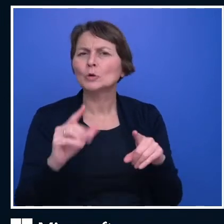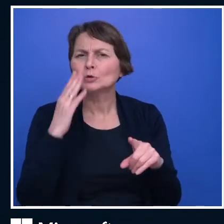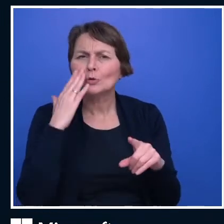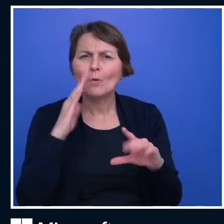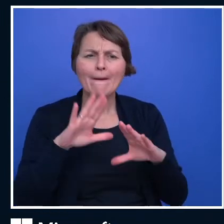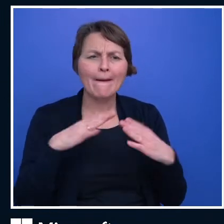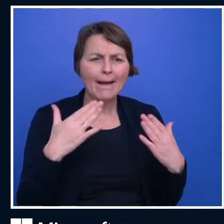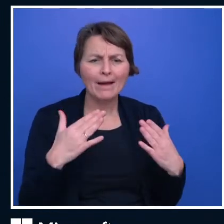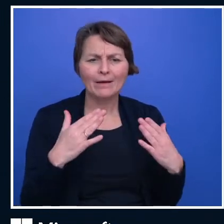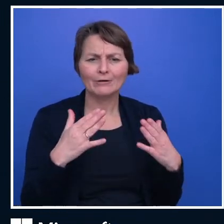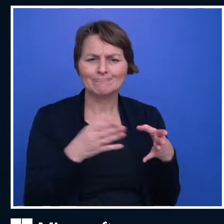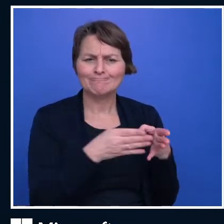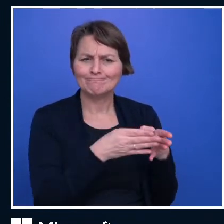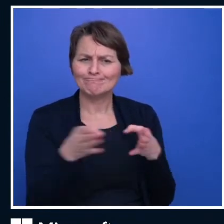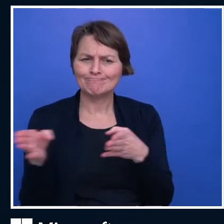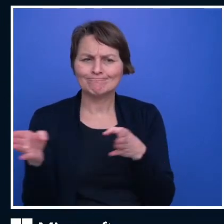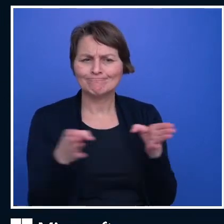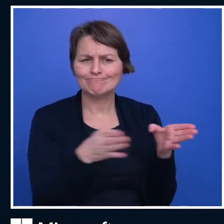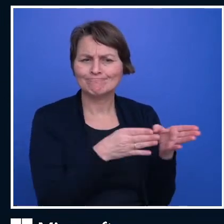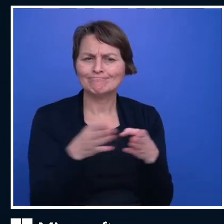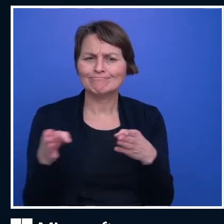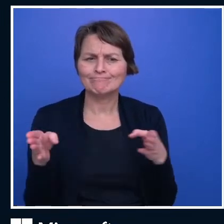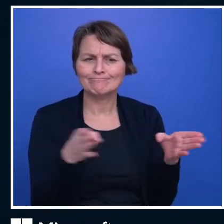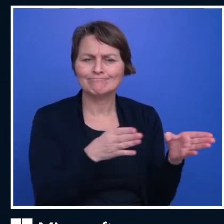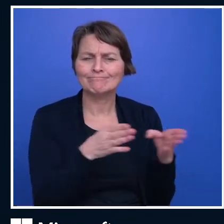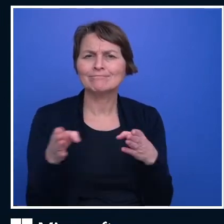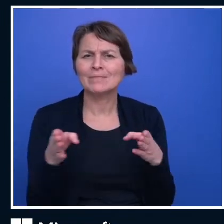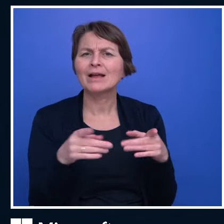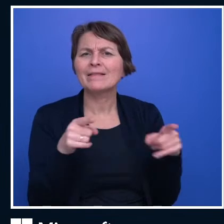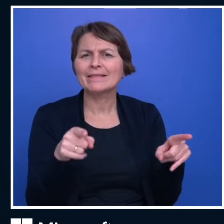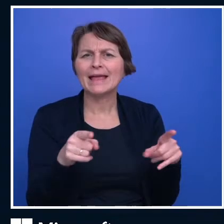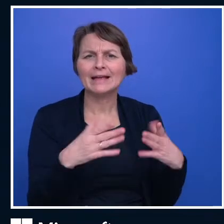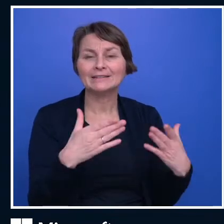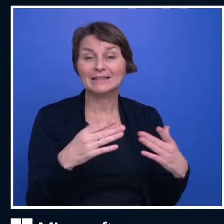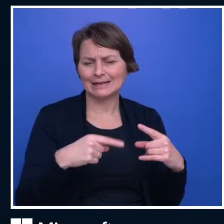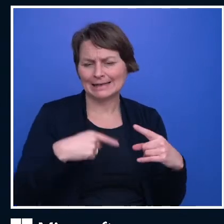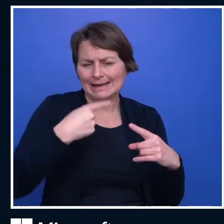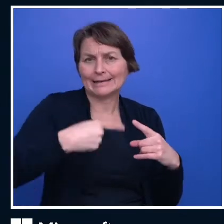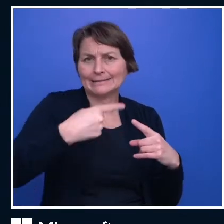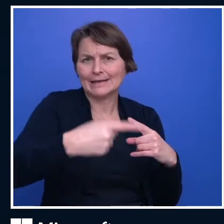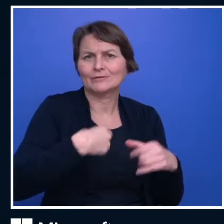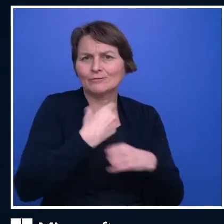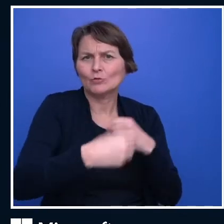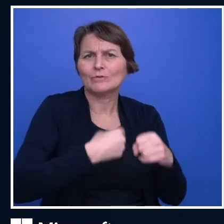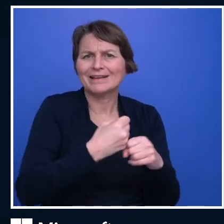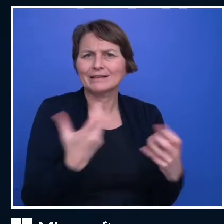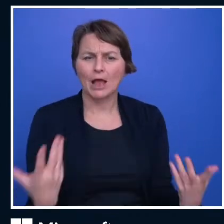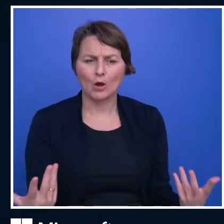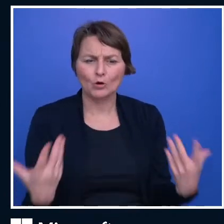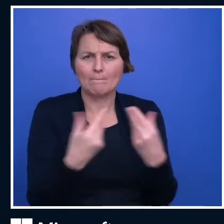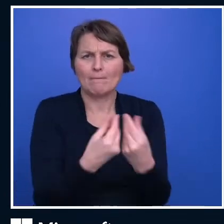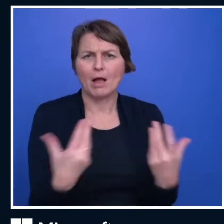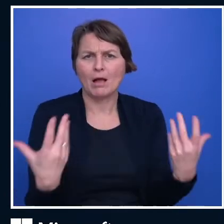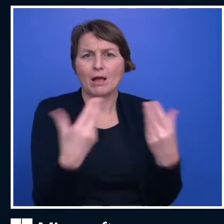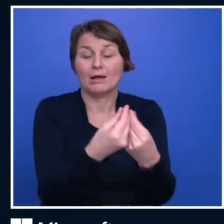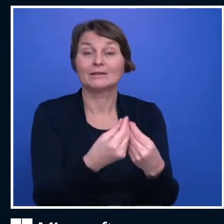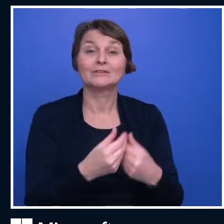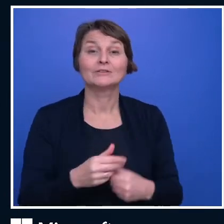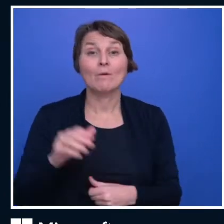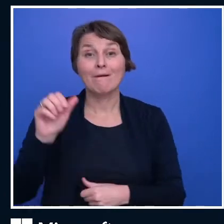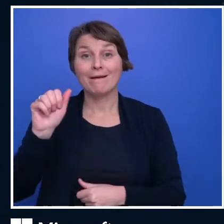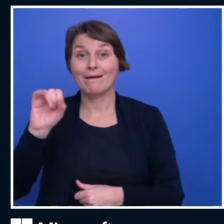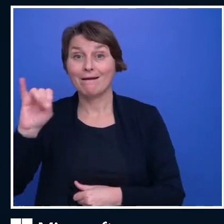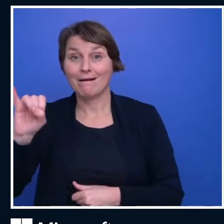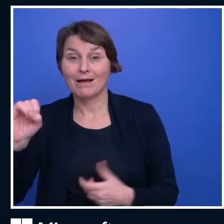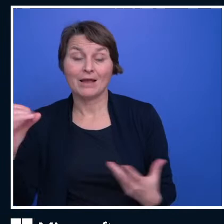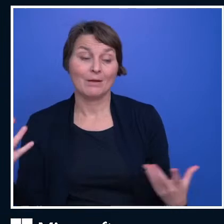quantum computers is going to revolutionize the world in the next few years. And combining it with artificial intelligence, basically